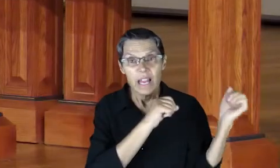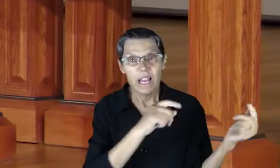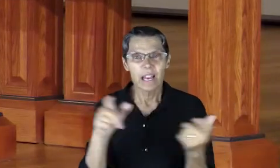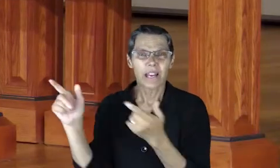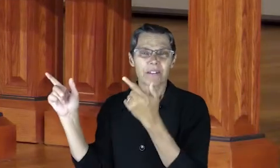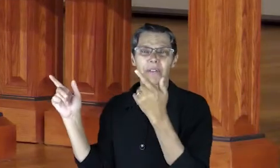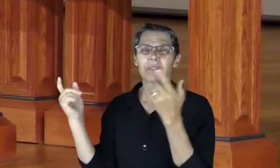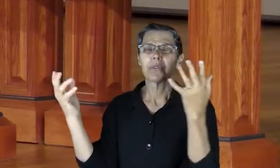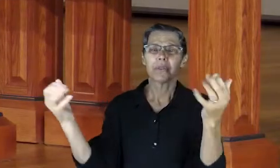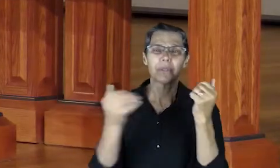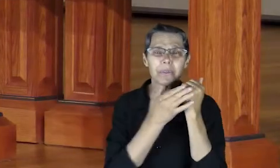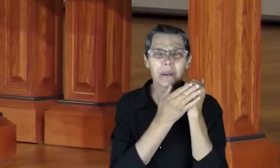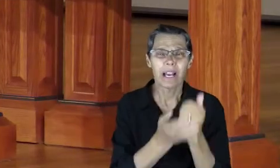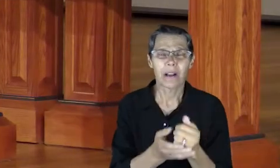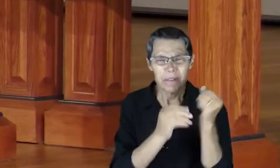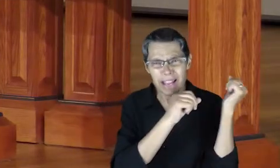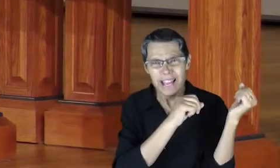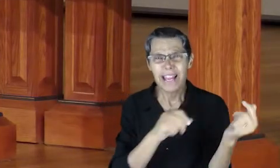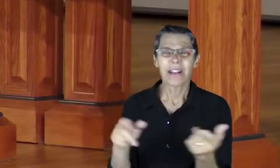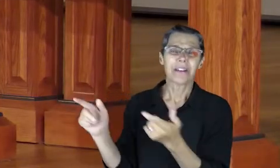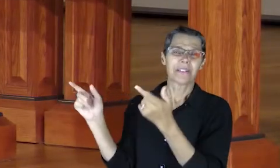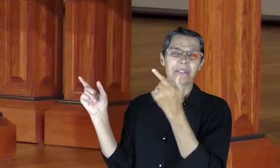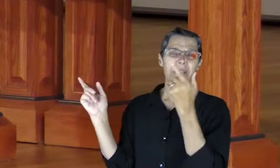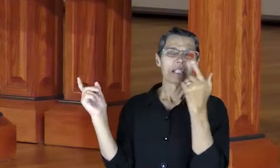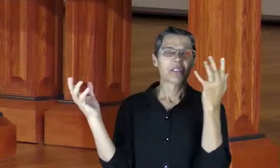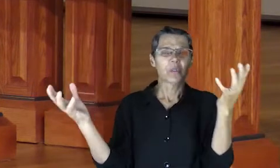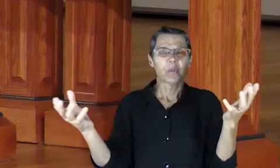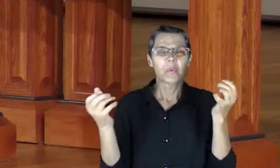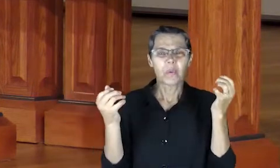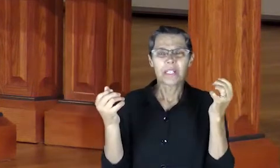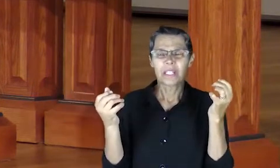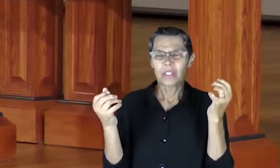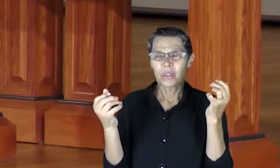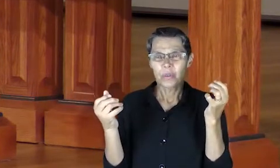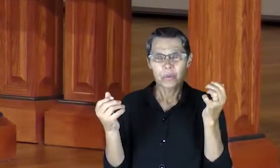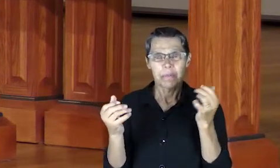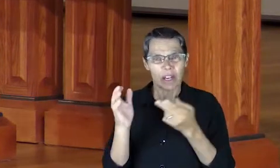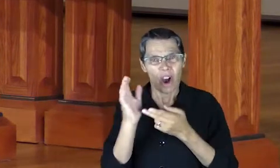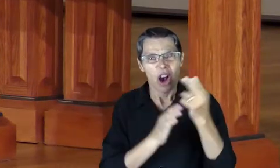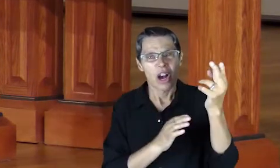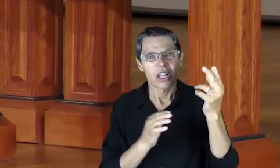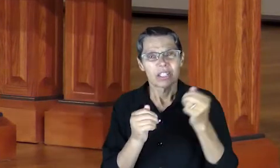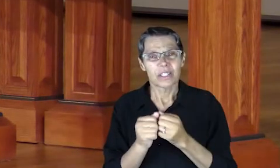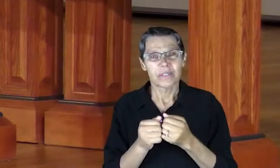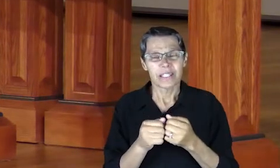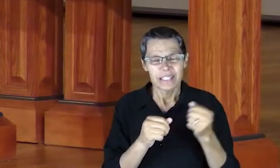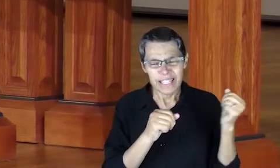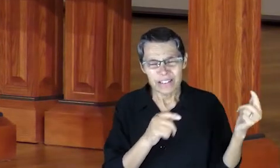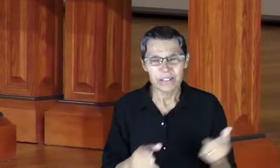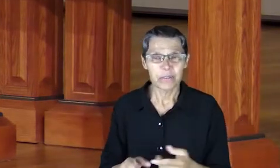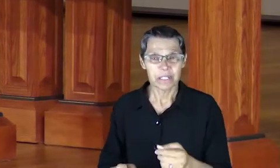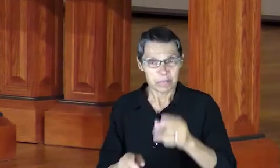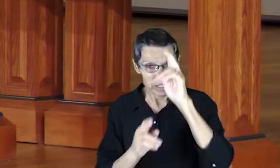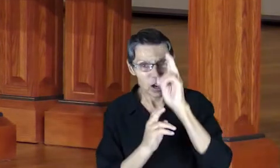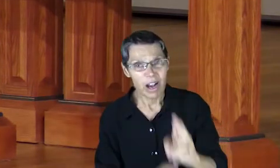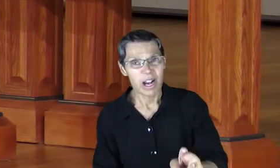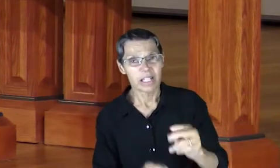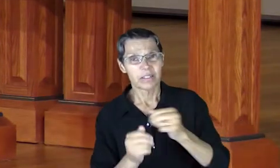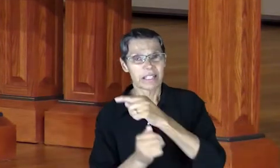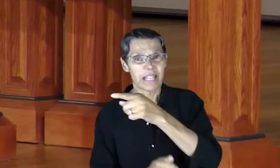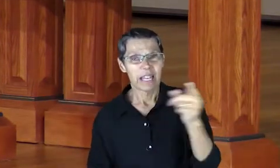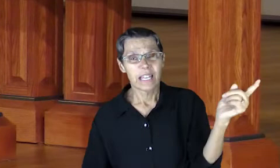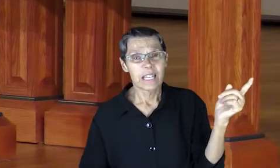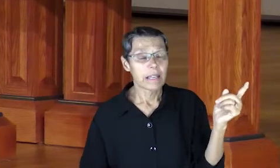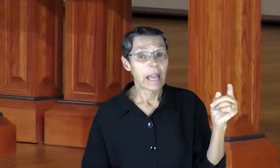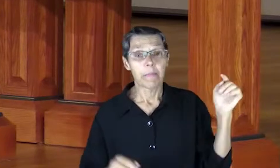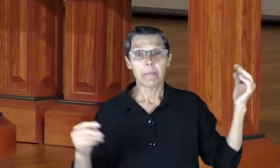That everyone around you that you're trying to help, everyone around you that you're trying to hold your integrity with, that you're trying to do the honest